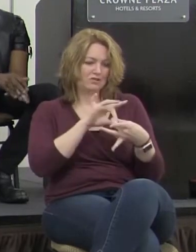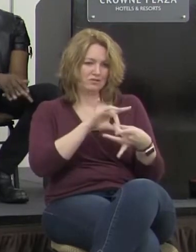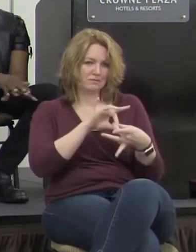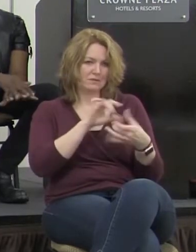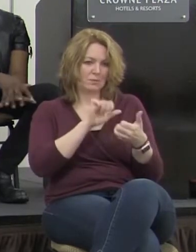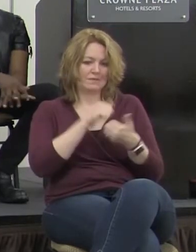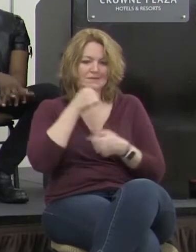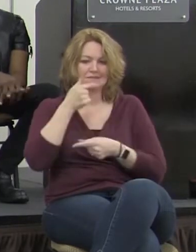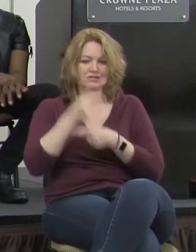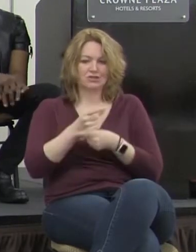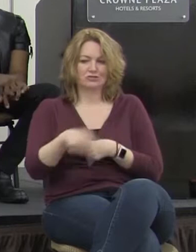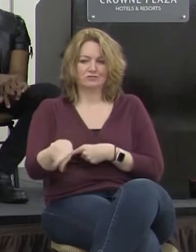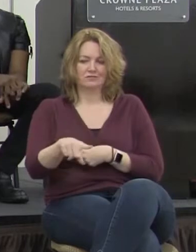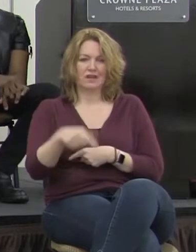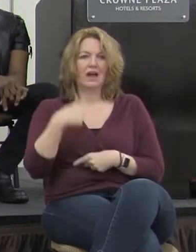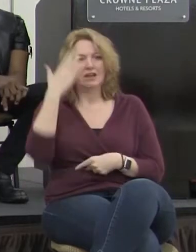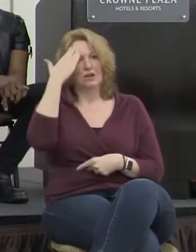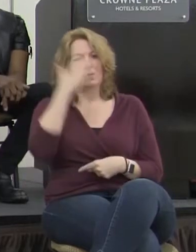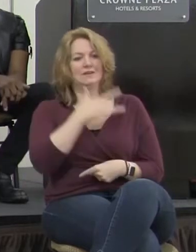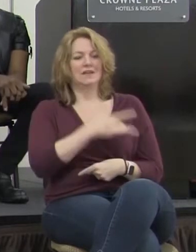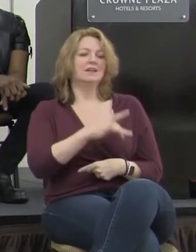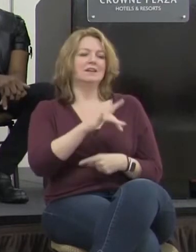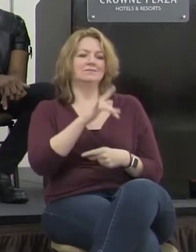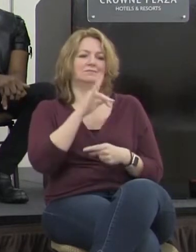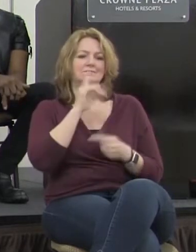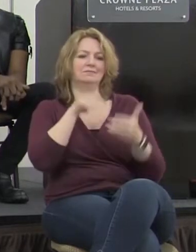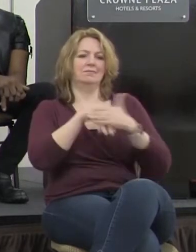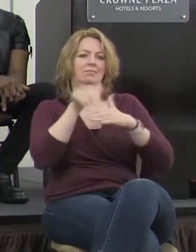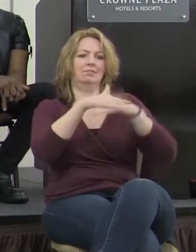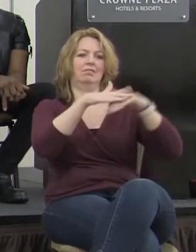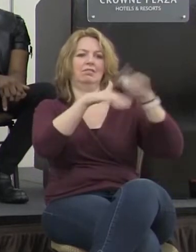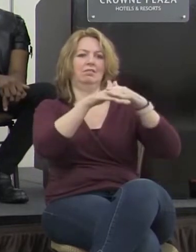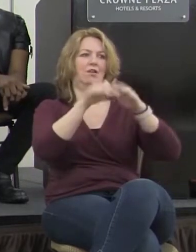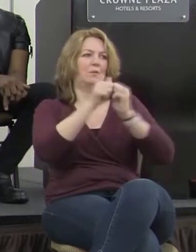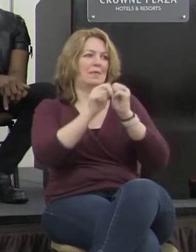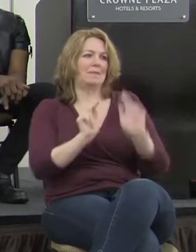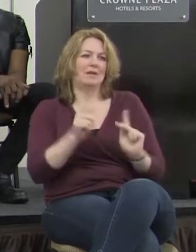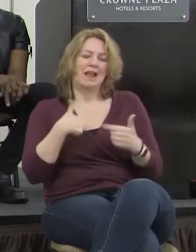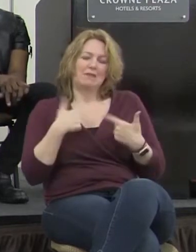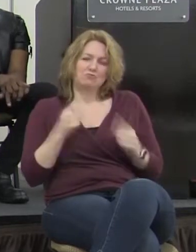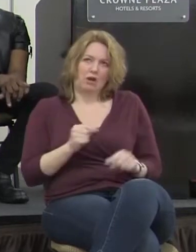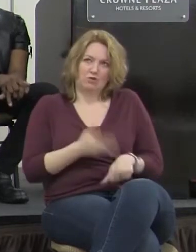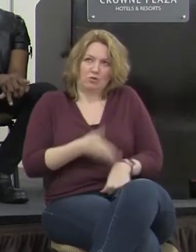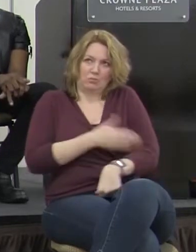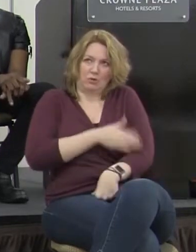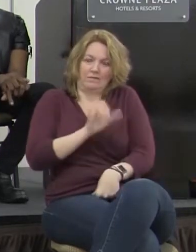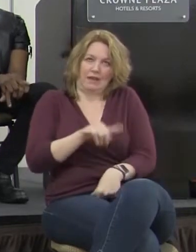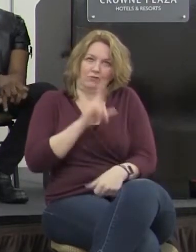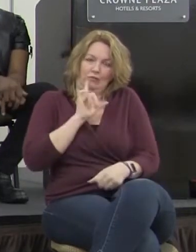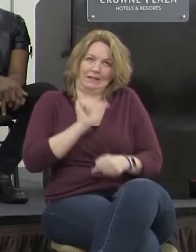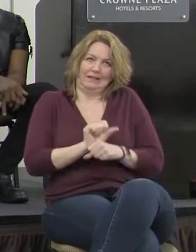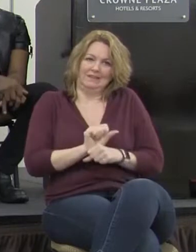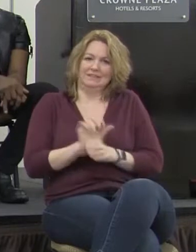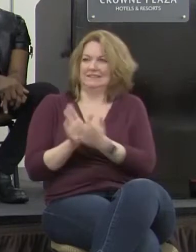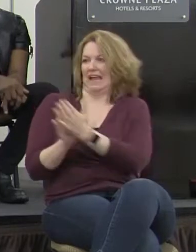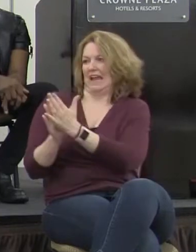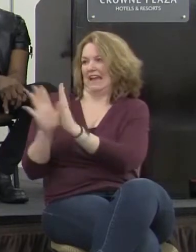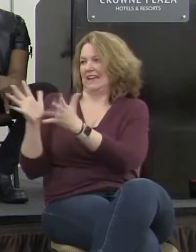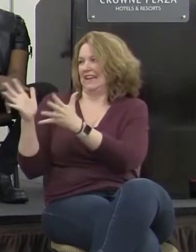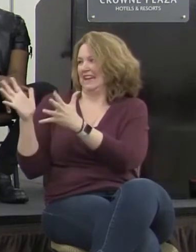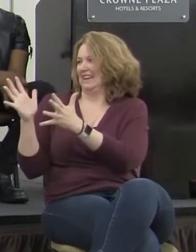our sisters. I know I tend to talk over people all the time, and I'm working on that. I really am. But I remember.